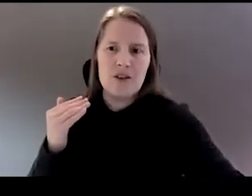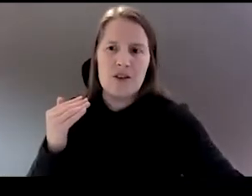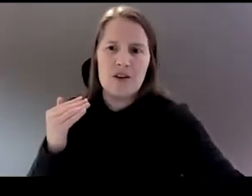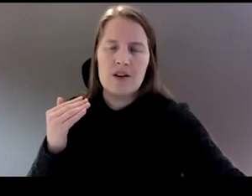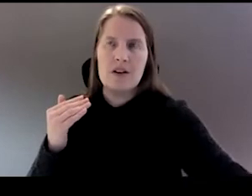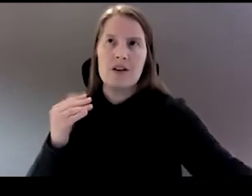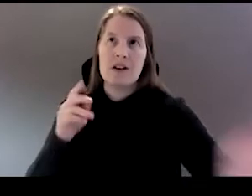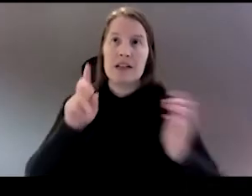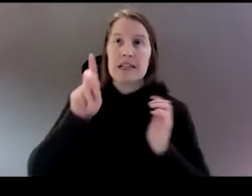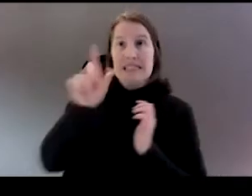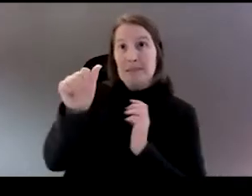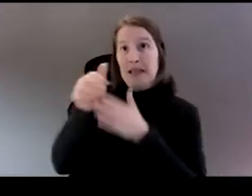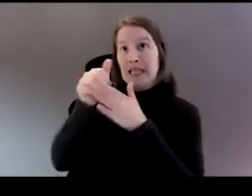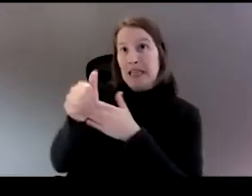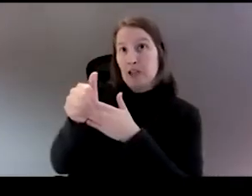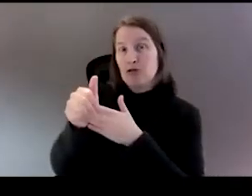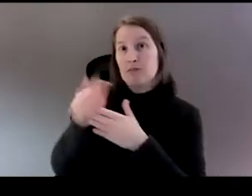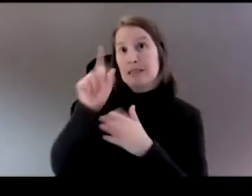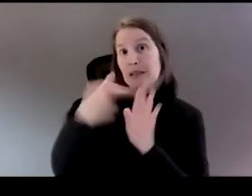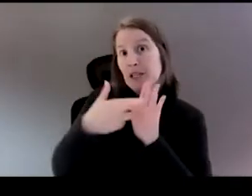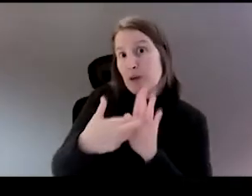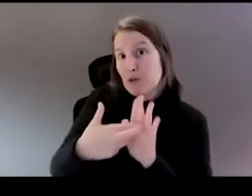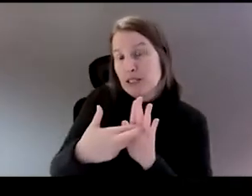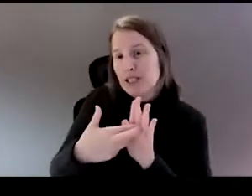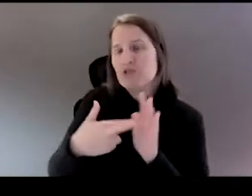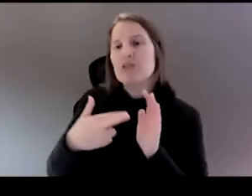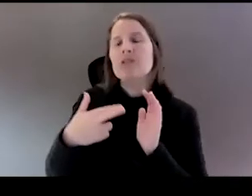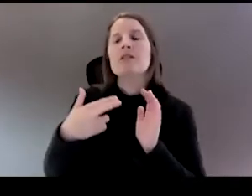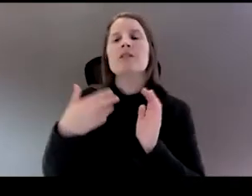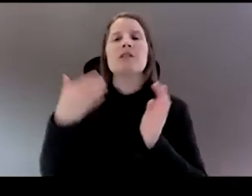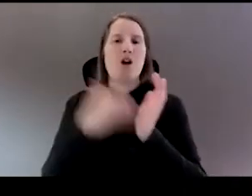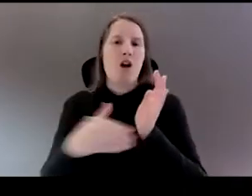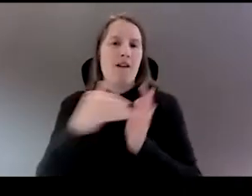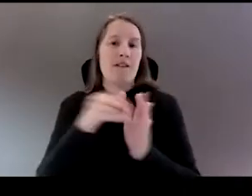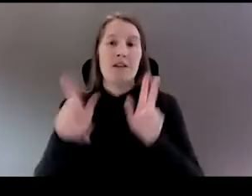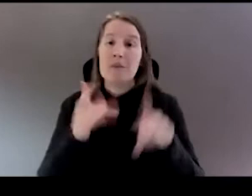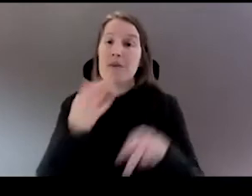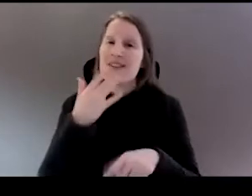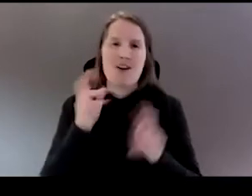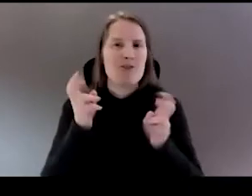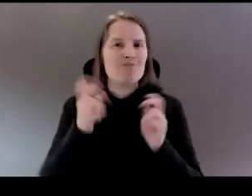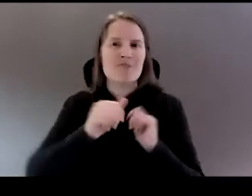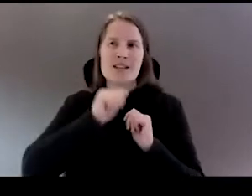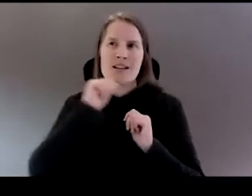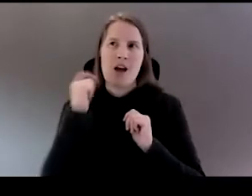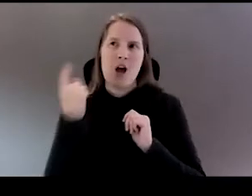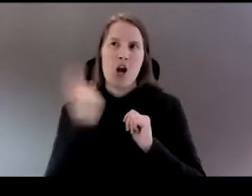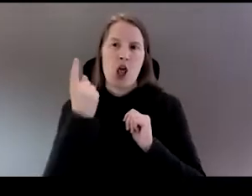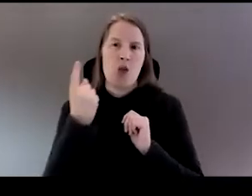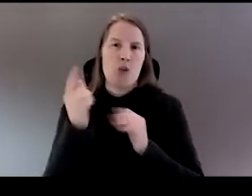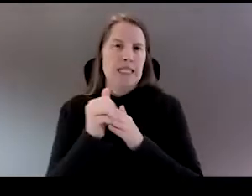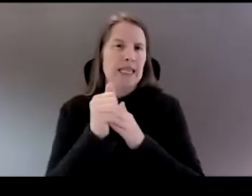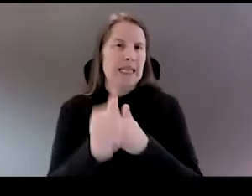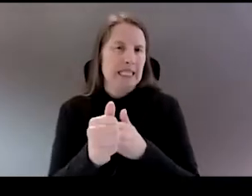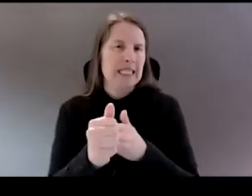leadership and representation, oftentimes people of color are not always leading those conversations, especially when it